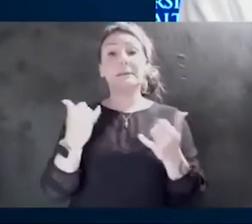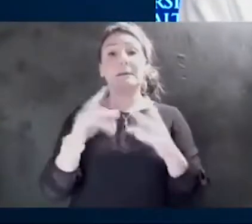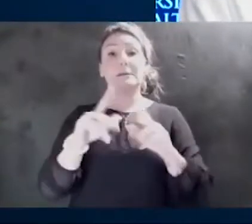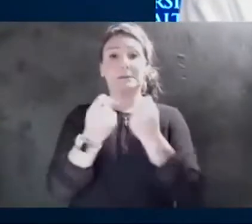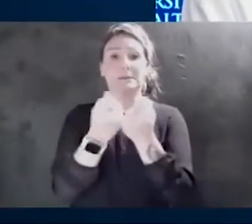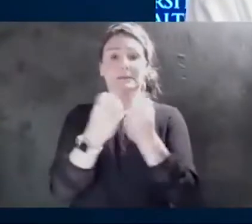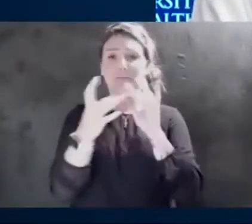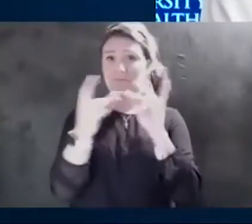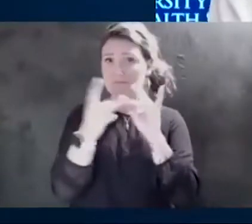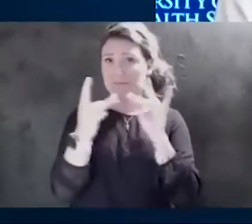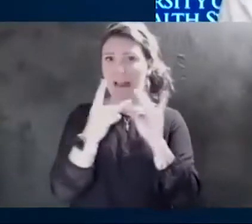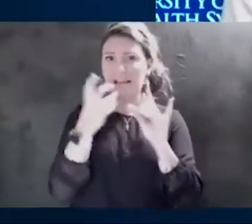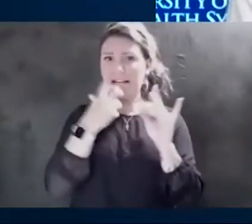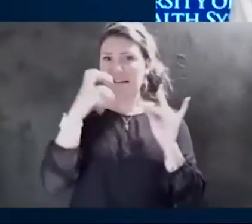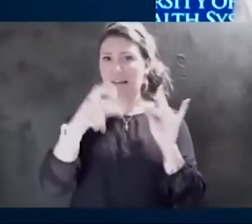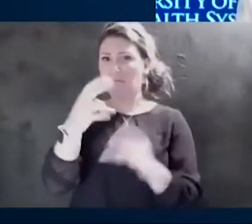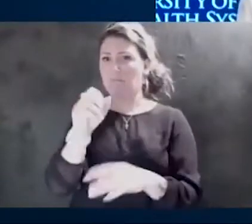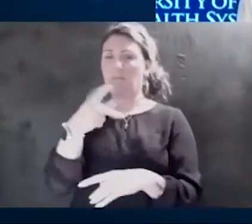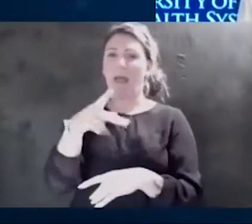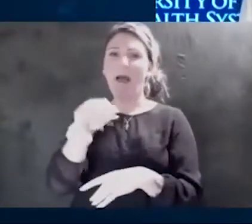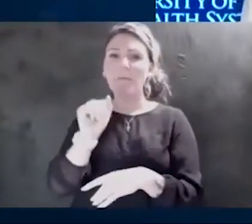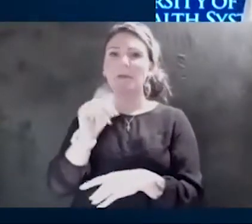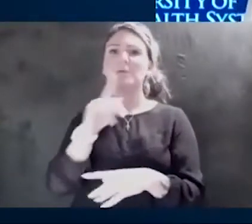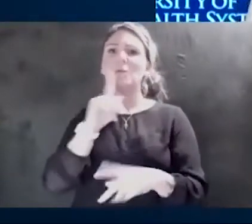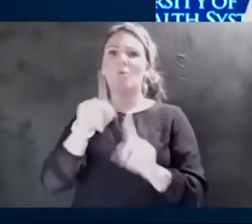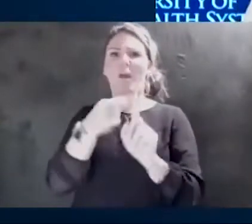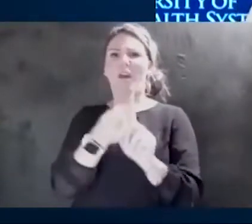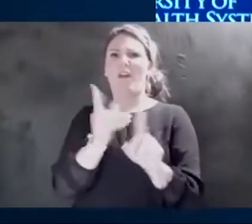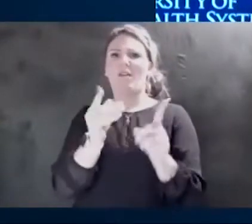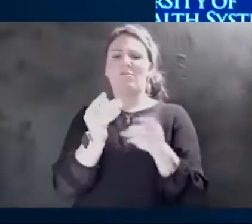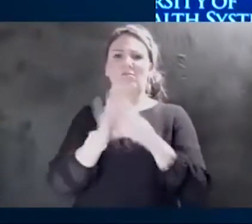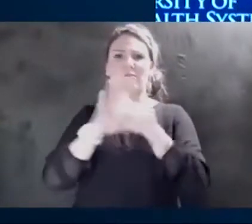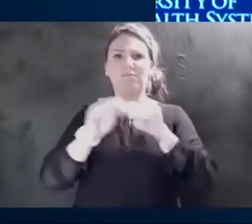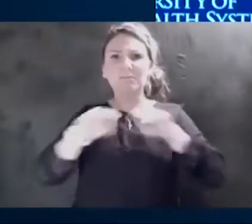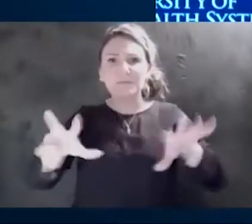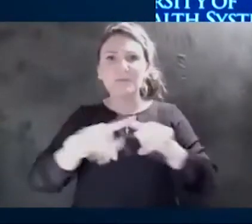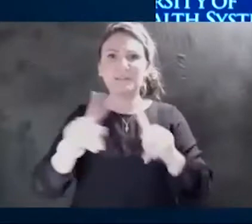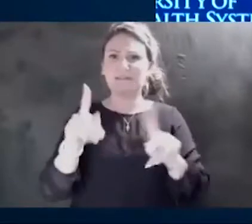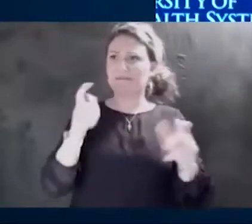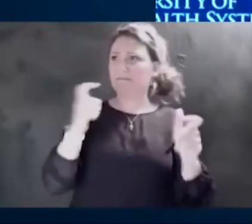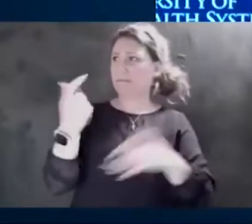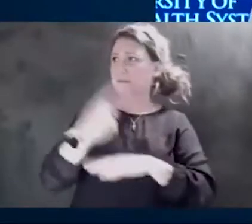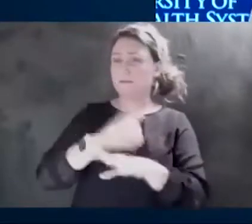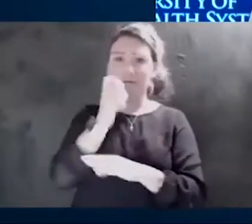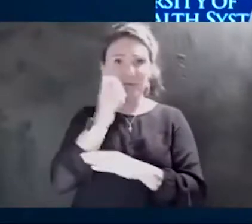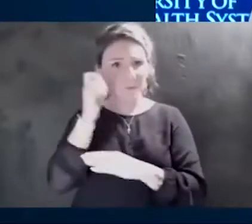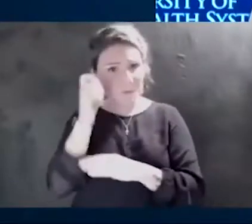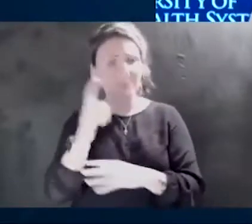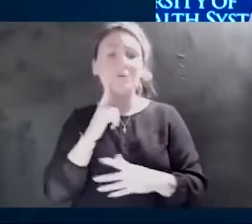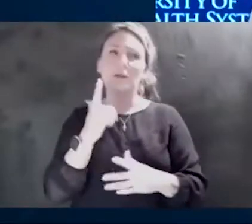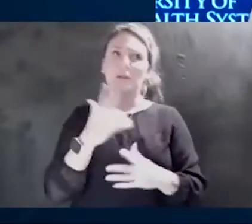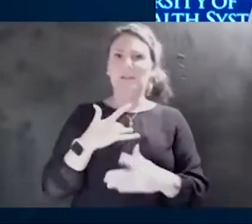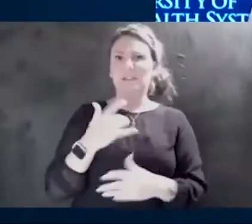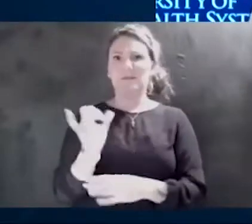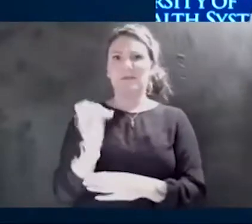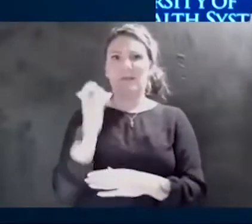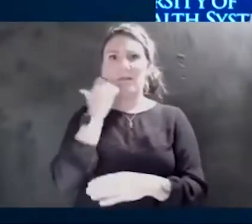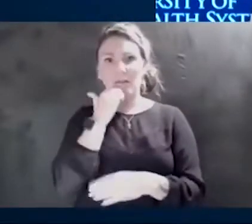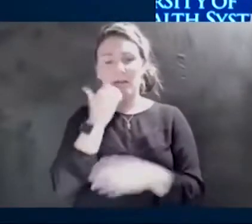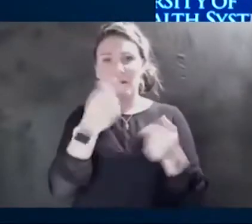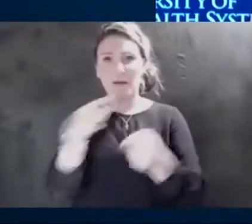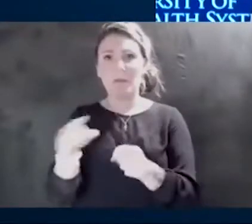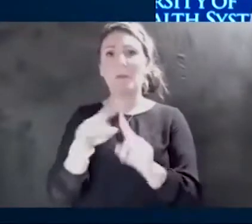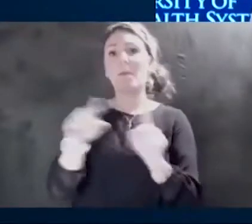questions I wanted to pose to you, a couple of thoughts. So, kind of a big day yesterday. It feels like every day is a big day in COVID right now, but the CDC